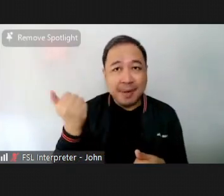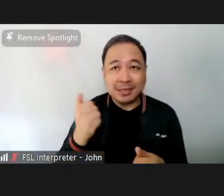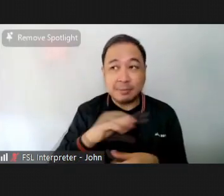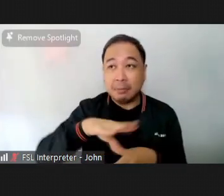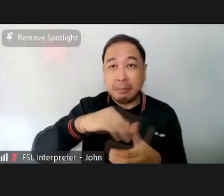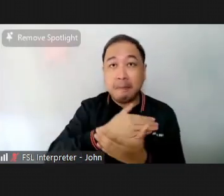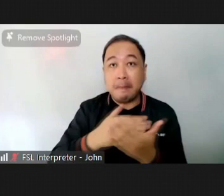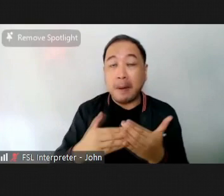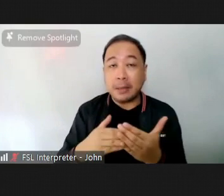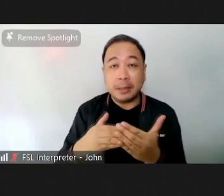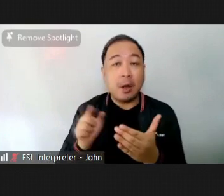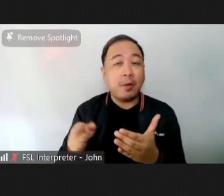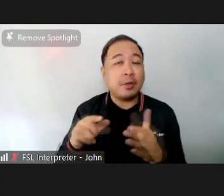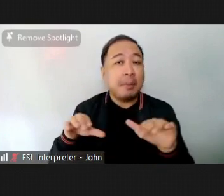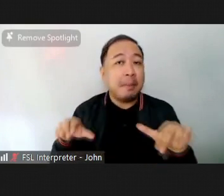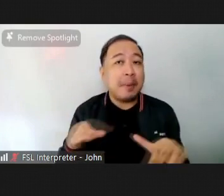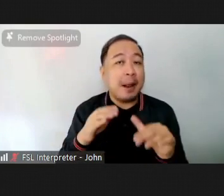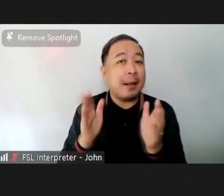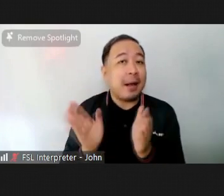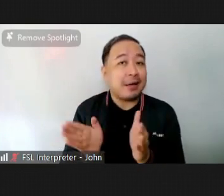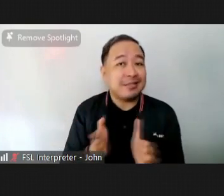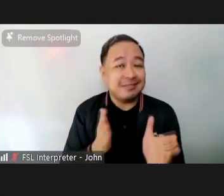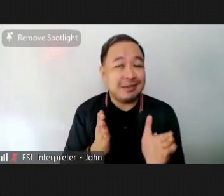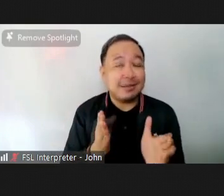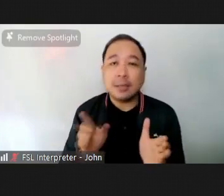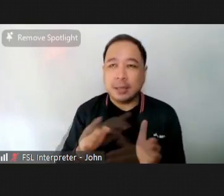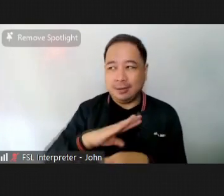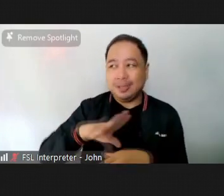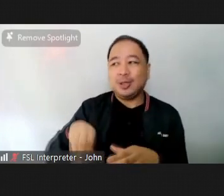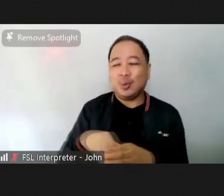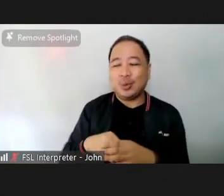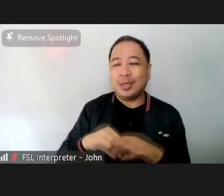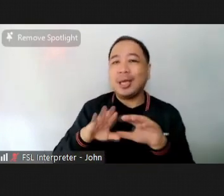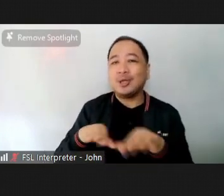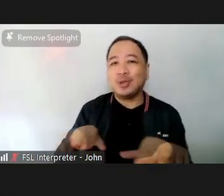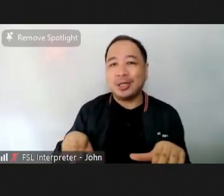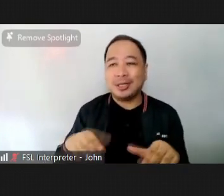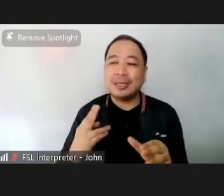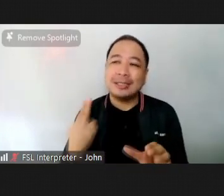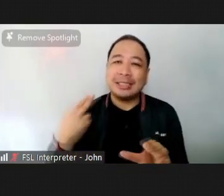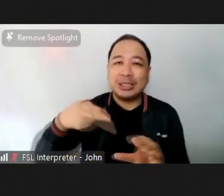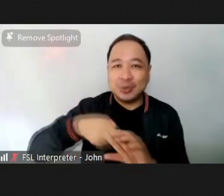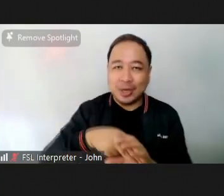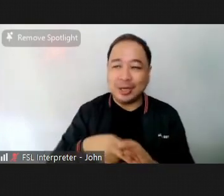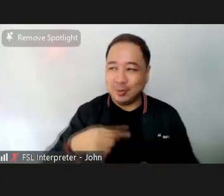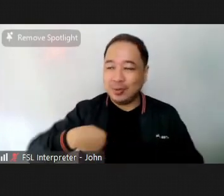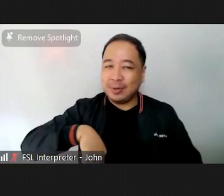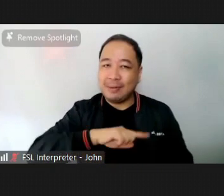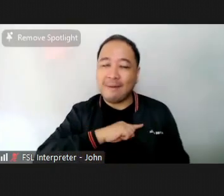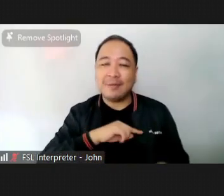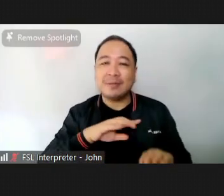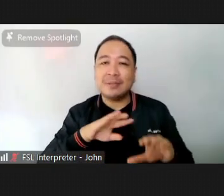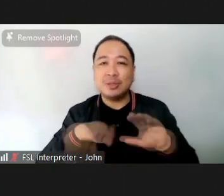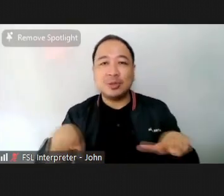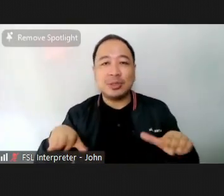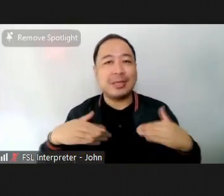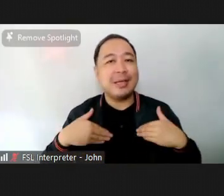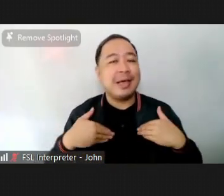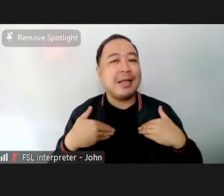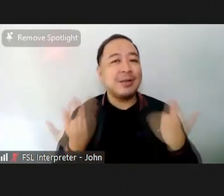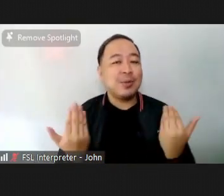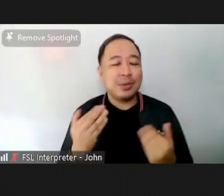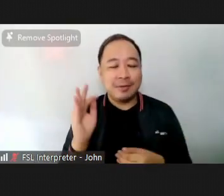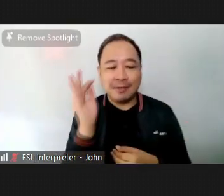na to? Is yung kasama tayo, kasamang partisipasyon natin at ng kabataang